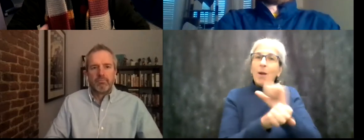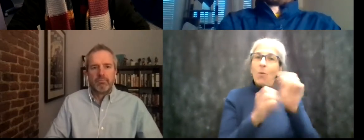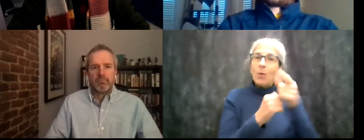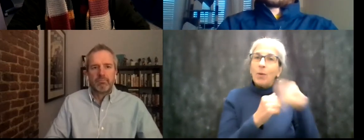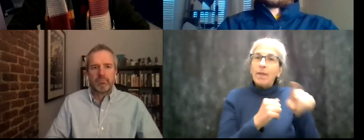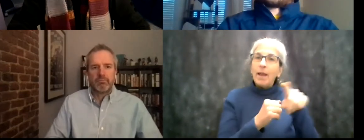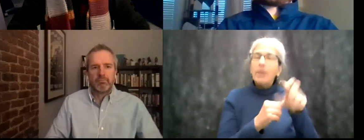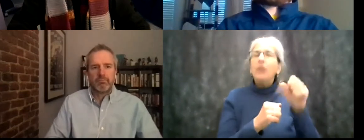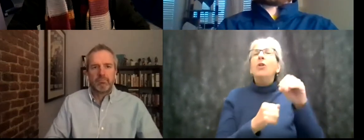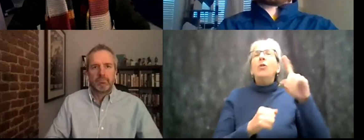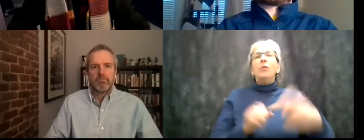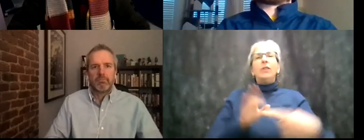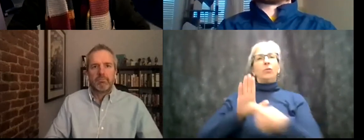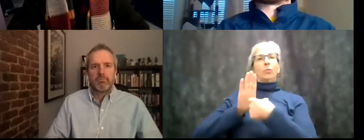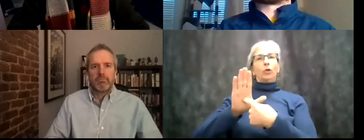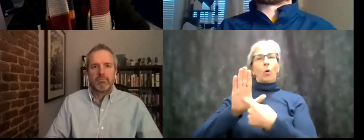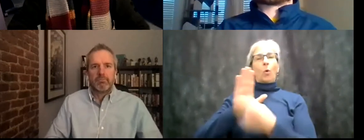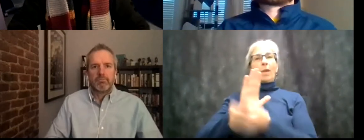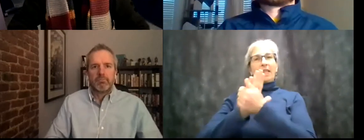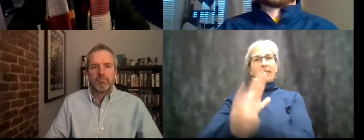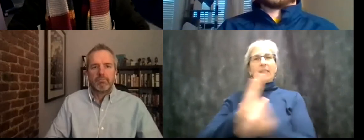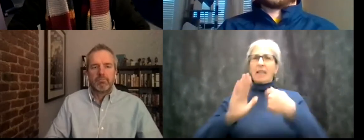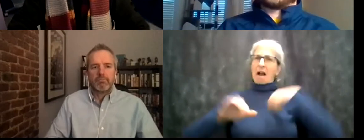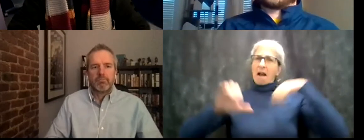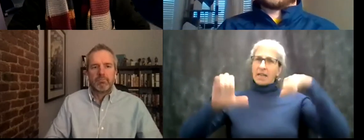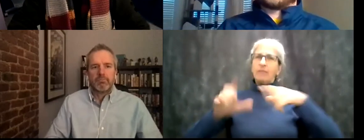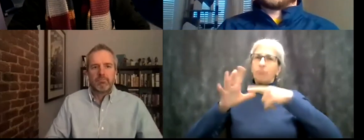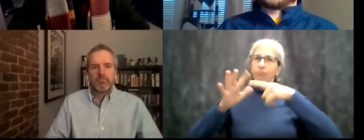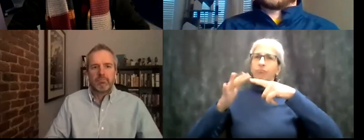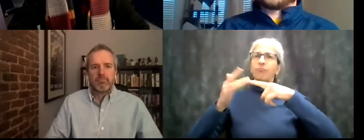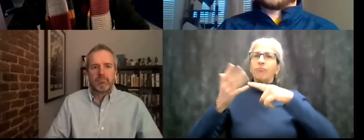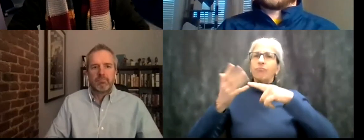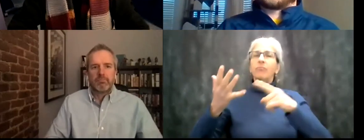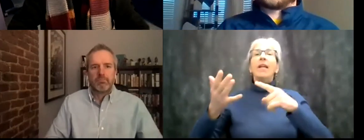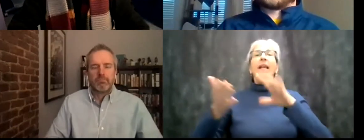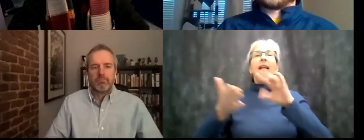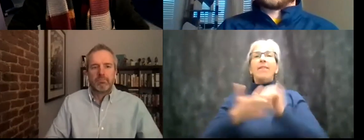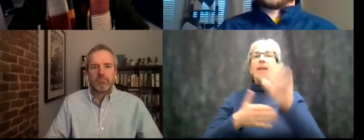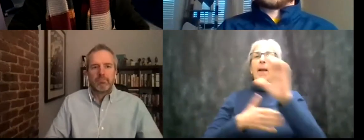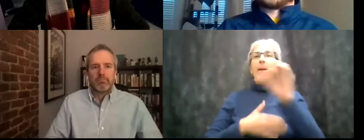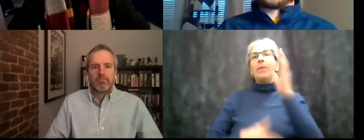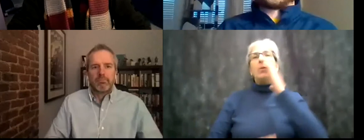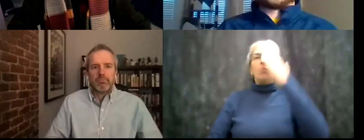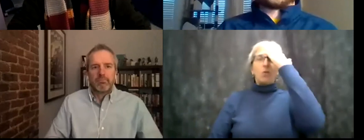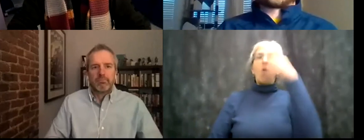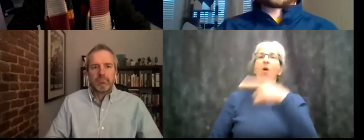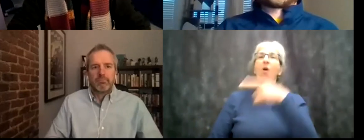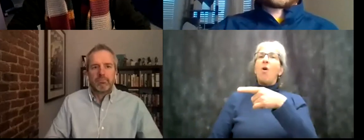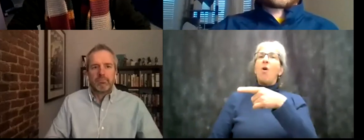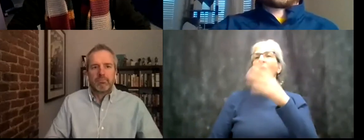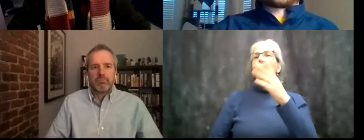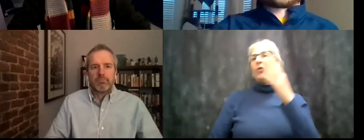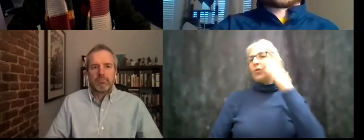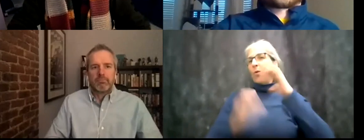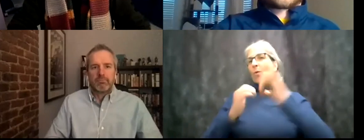can show off, the more they know that you're actually be able to use the skills. Because it's one thing to say, hey, I know how to